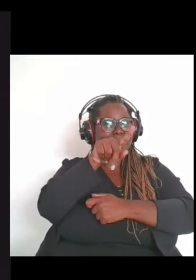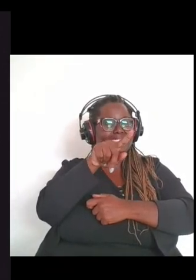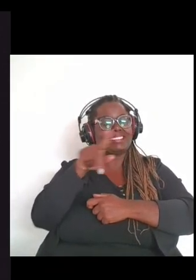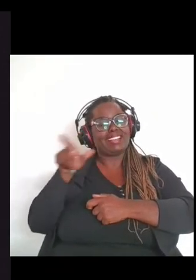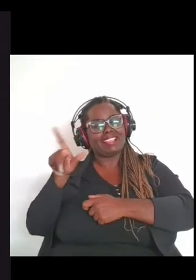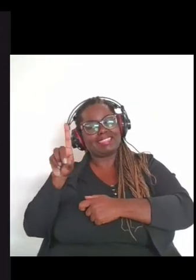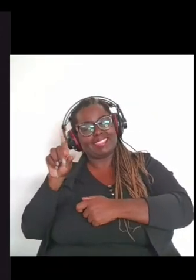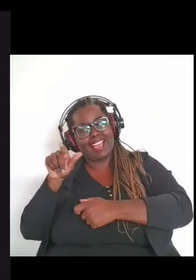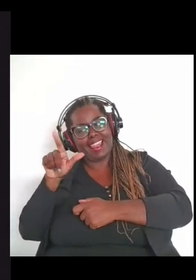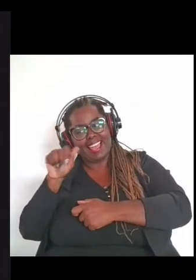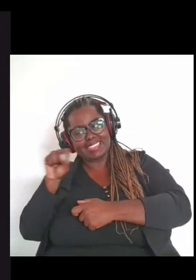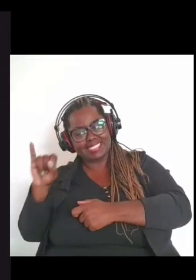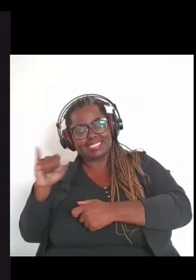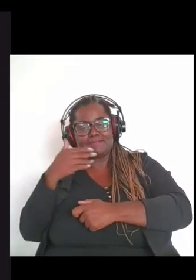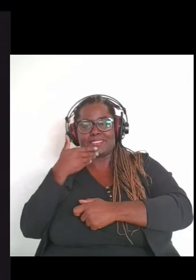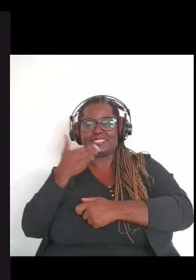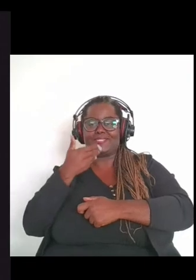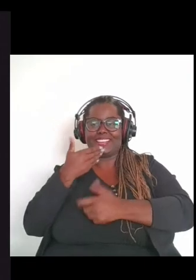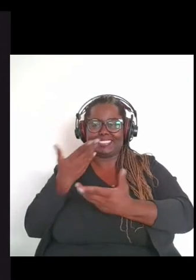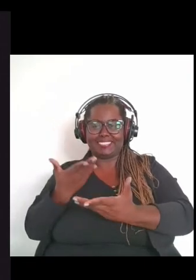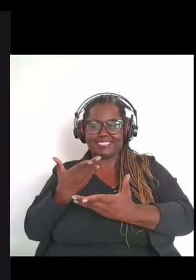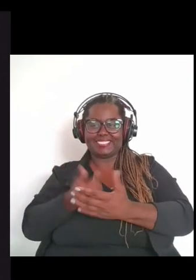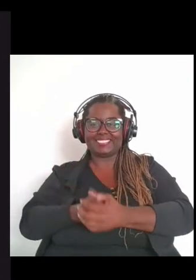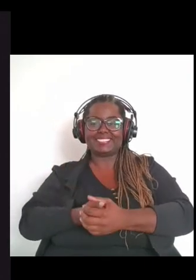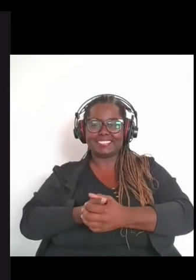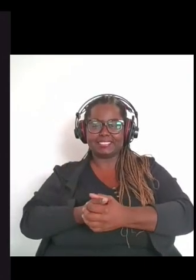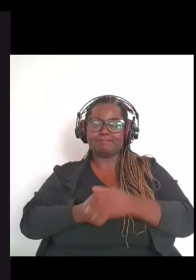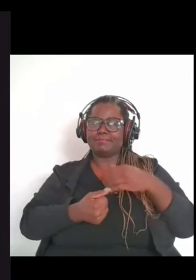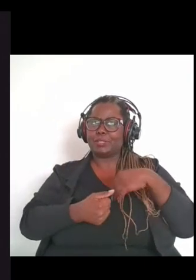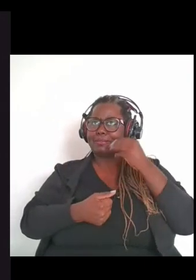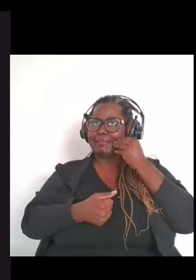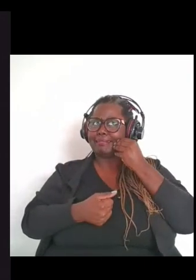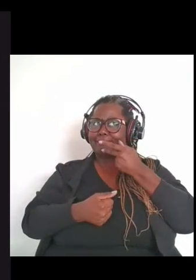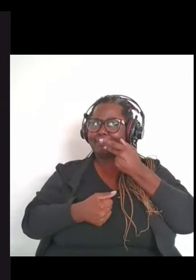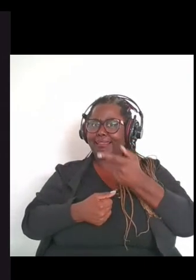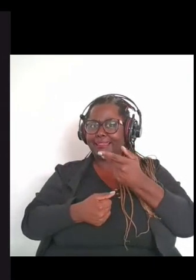all the time I tried to to speak it but it's impossible